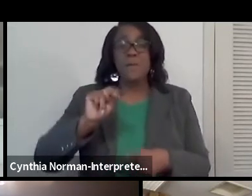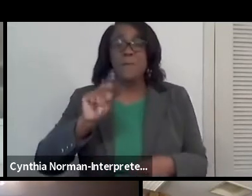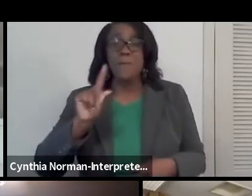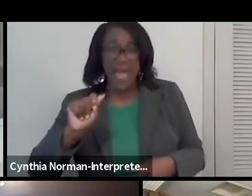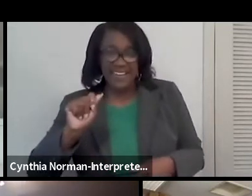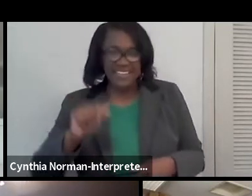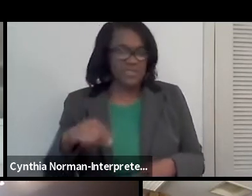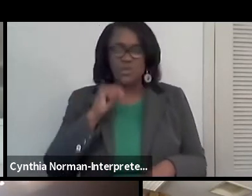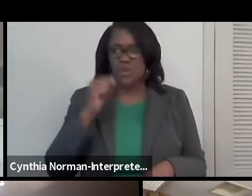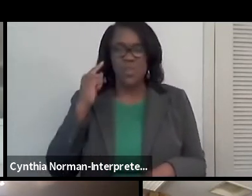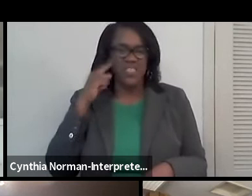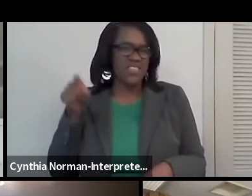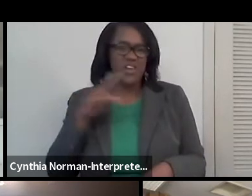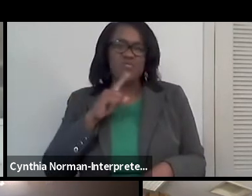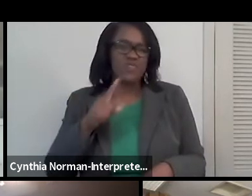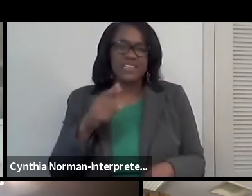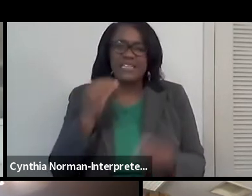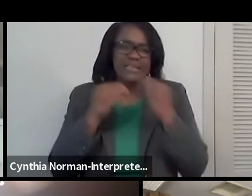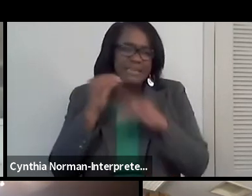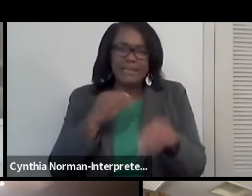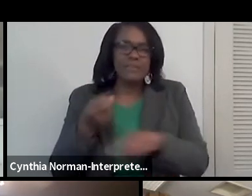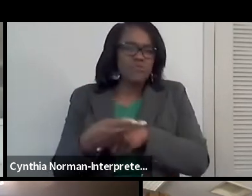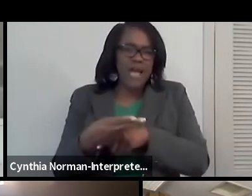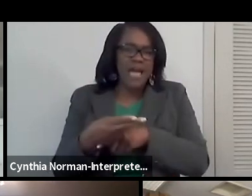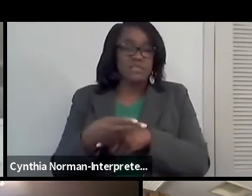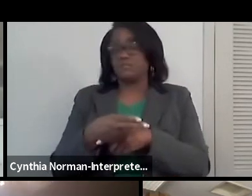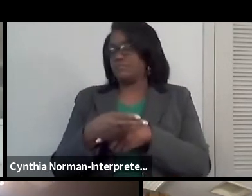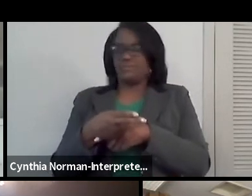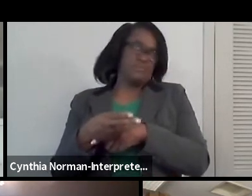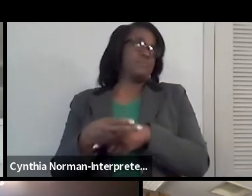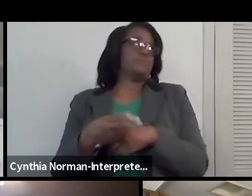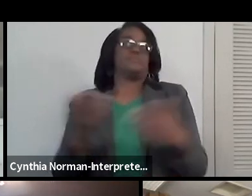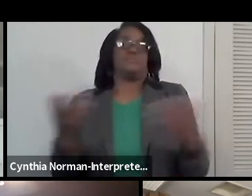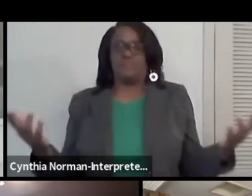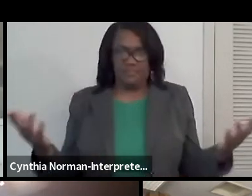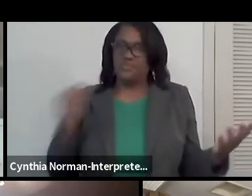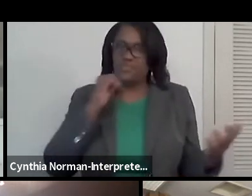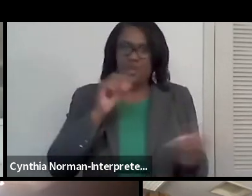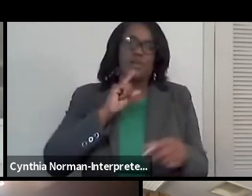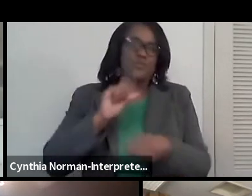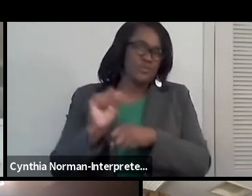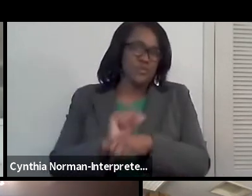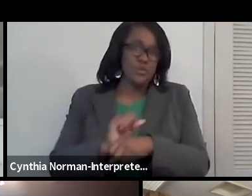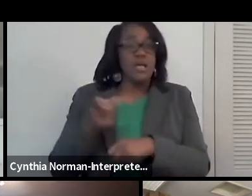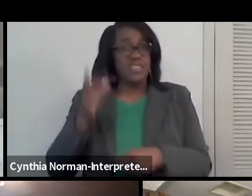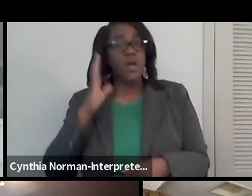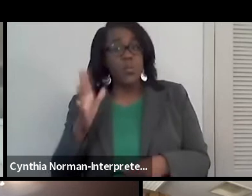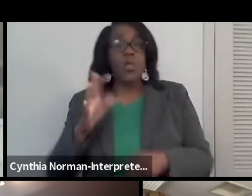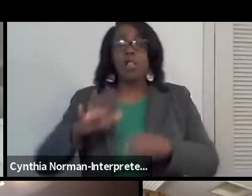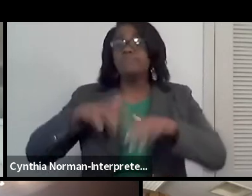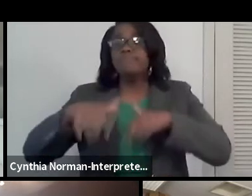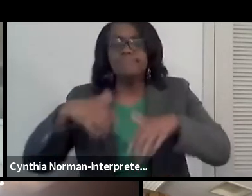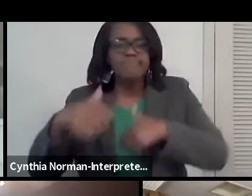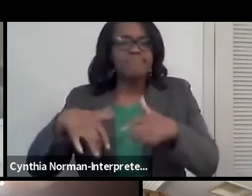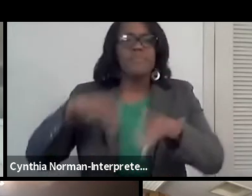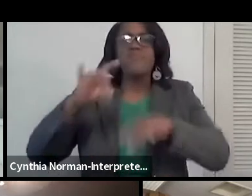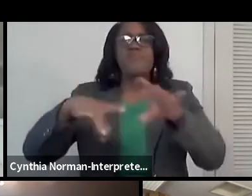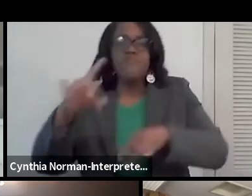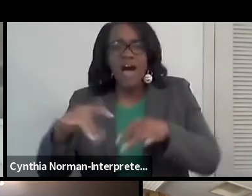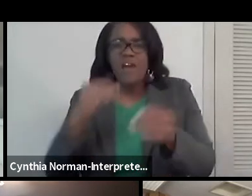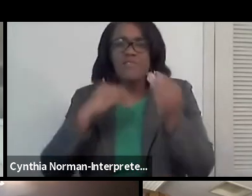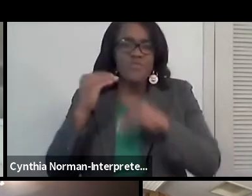as anything more than just eating trash, which is totally unfounded. Yes, they will scavenge on anthropogenic food